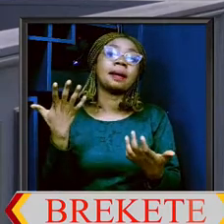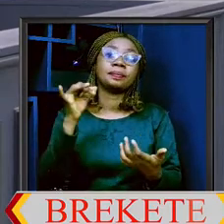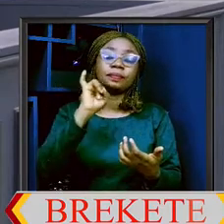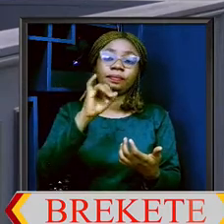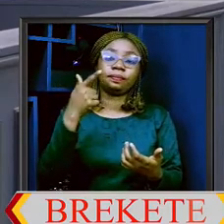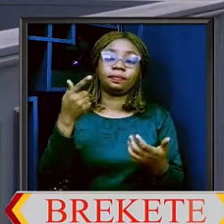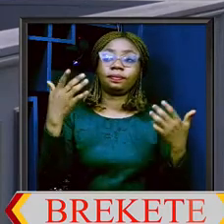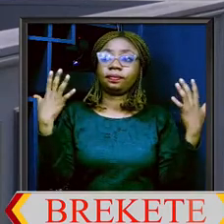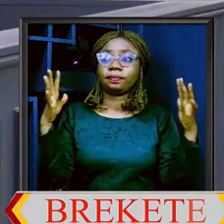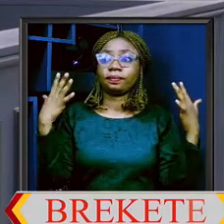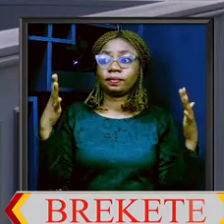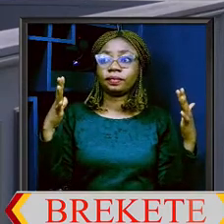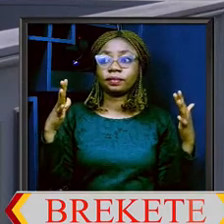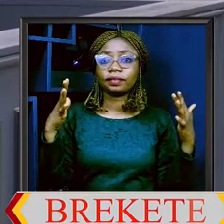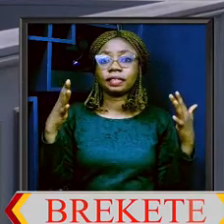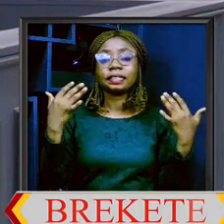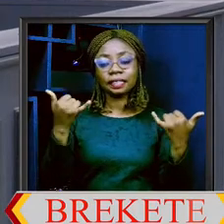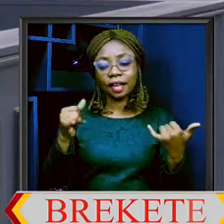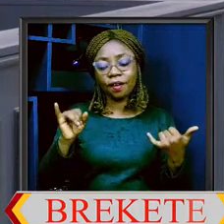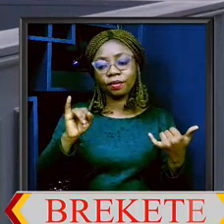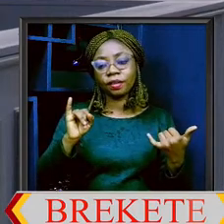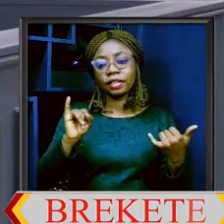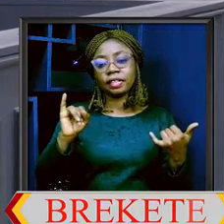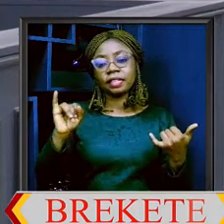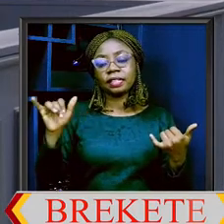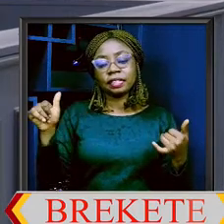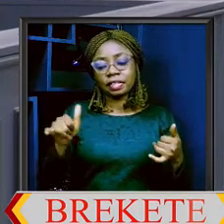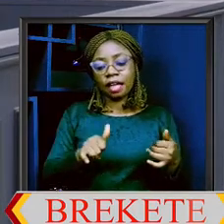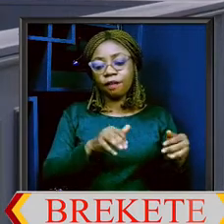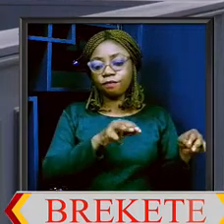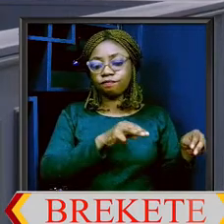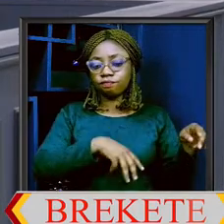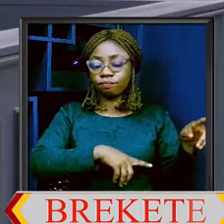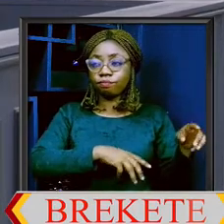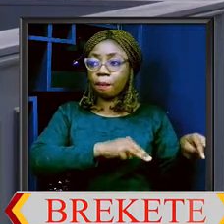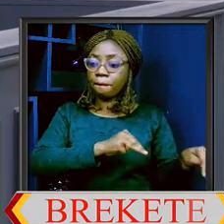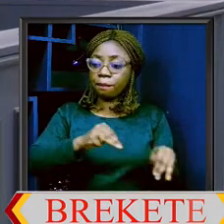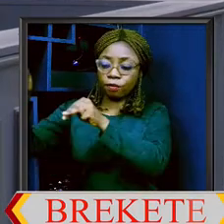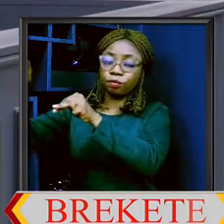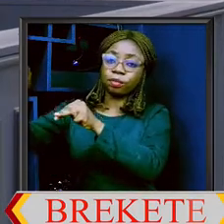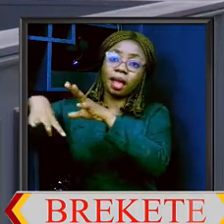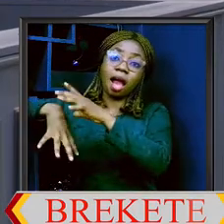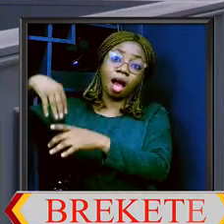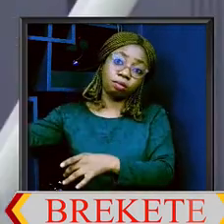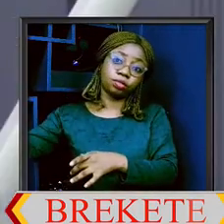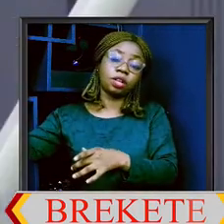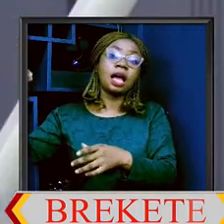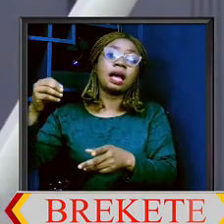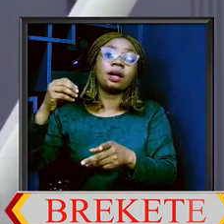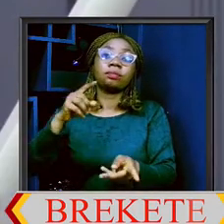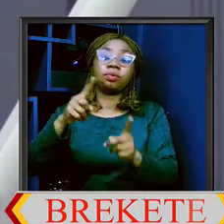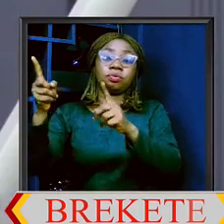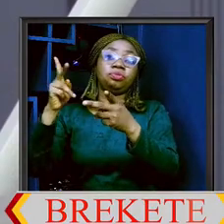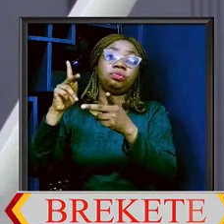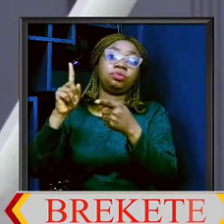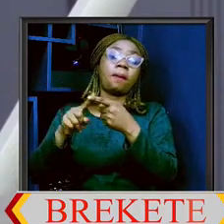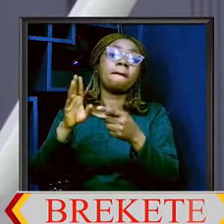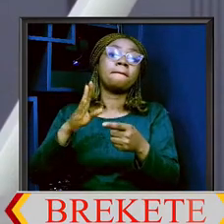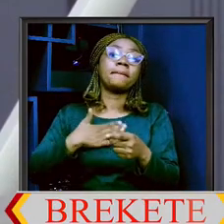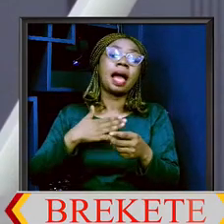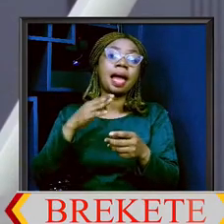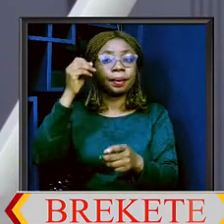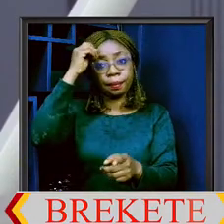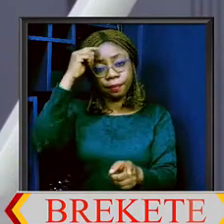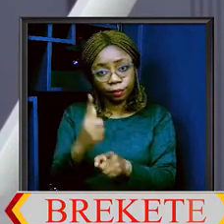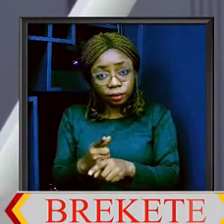IG now i' already Park they have ejected me I already parked to my brother's house at no how